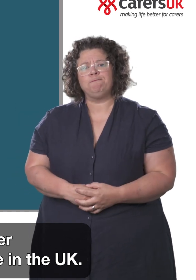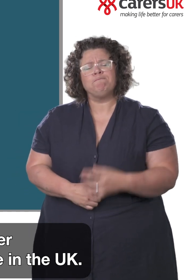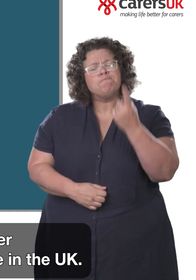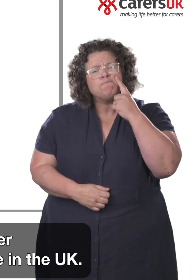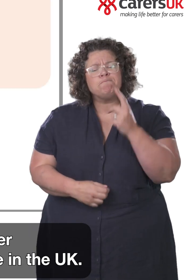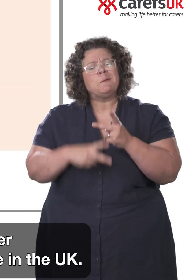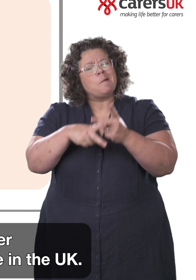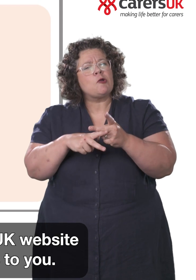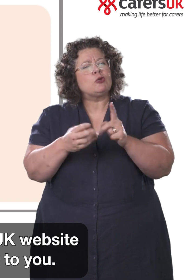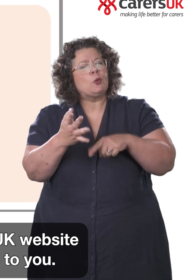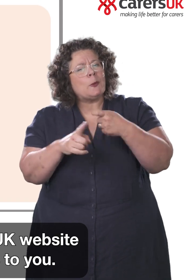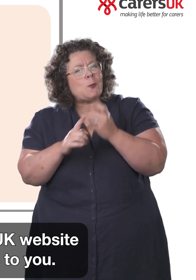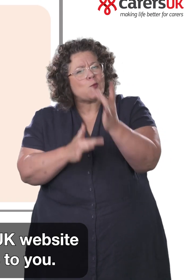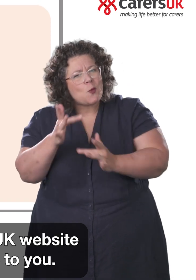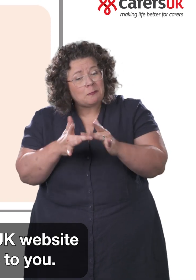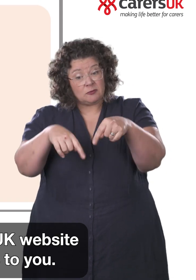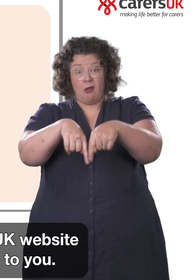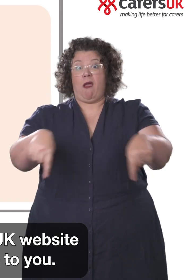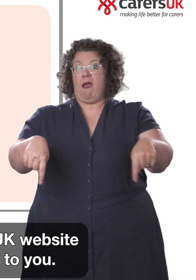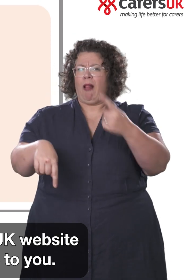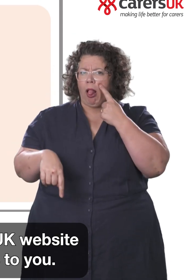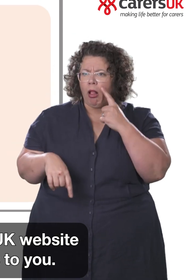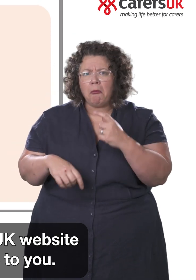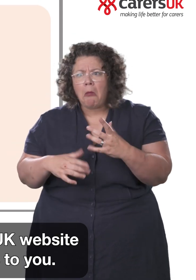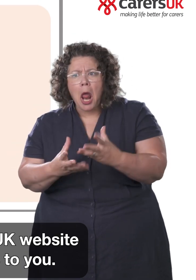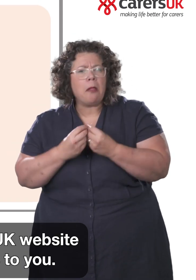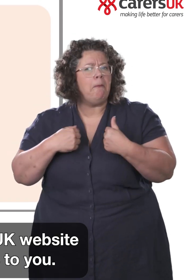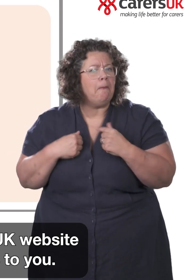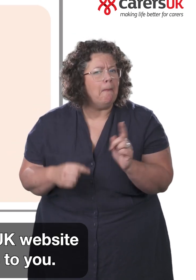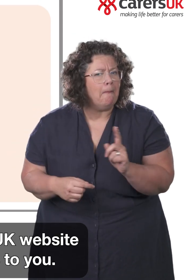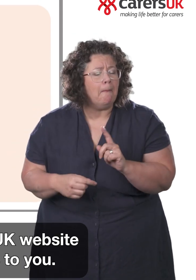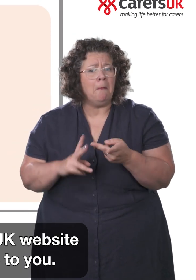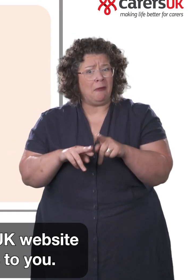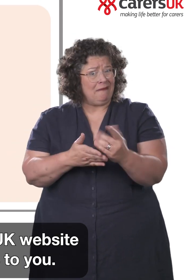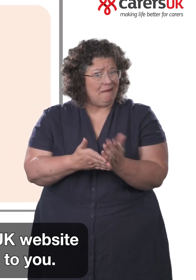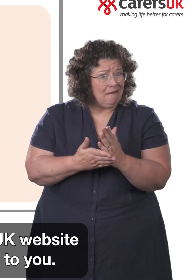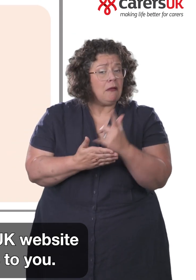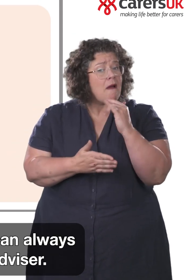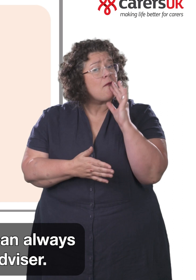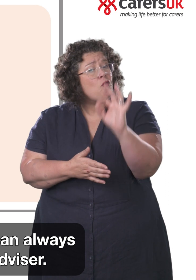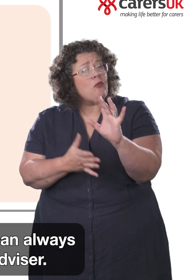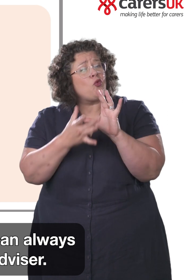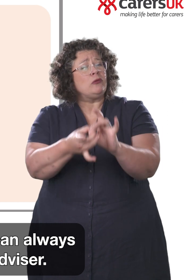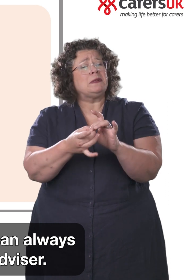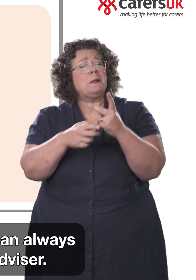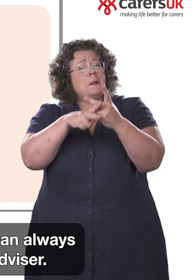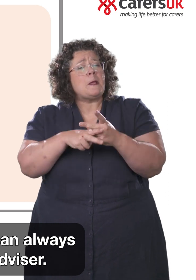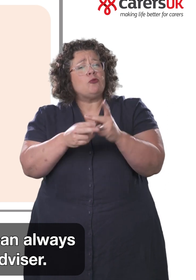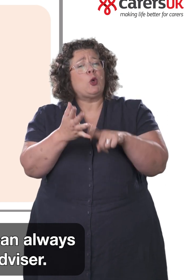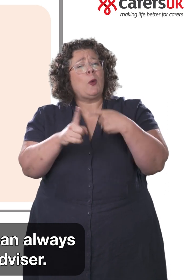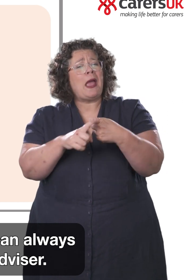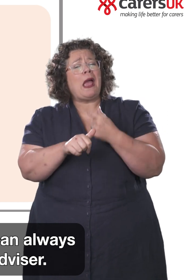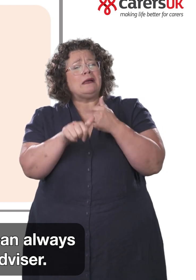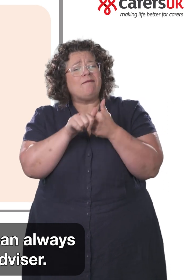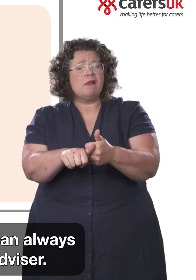UK. Take a look at the Carers UK website to find out what applies to you. If you're still unsure, you can